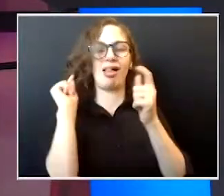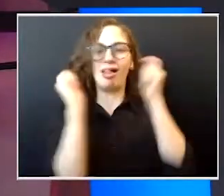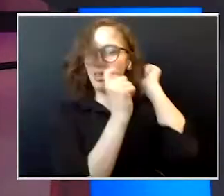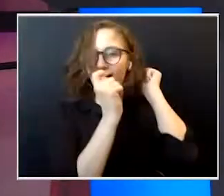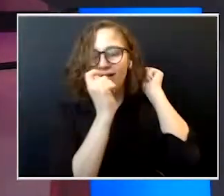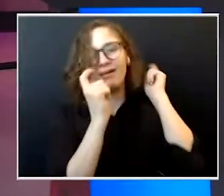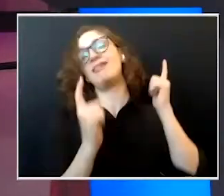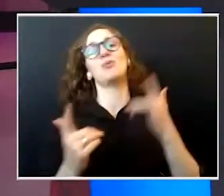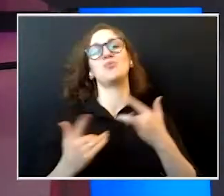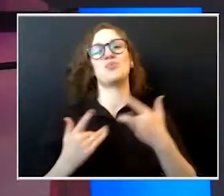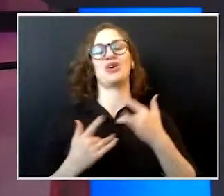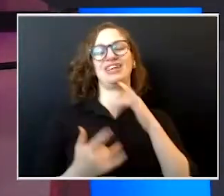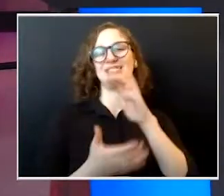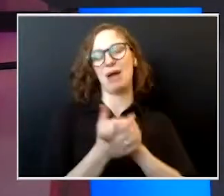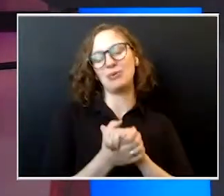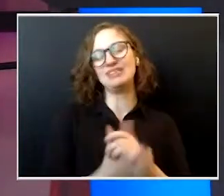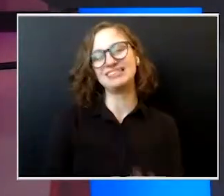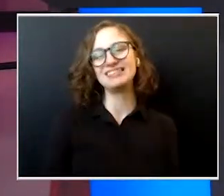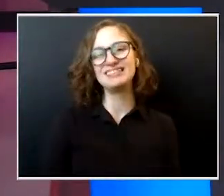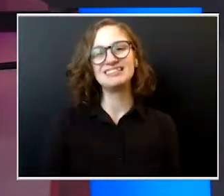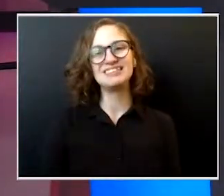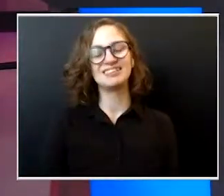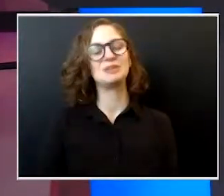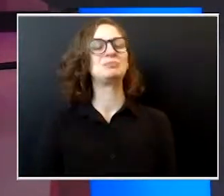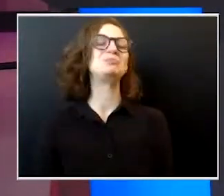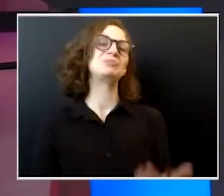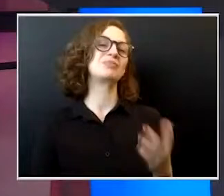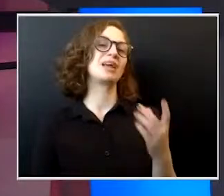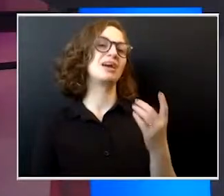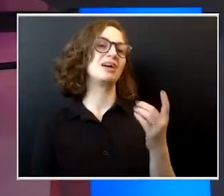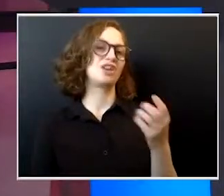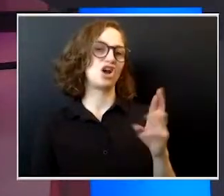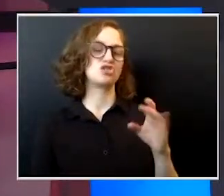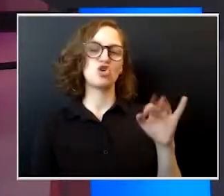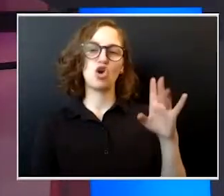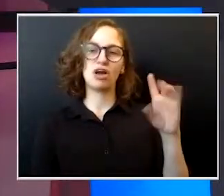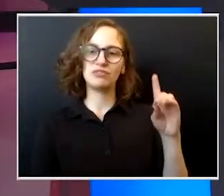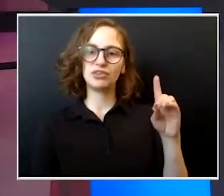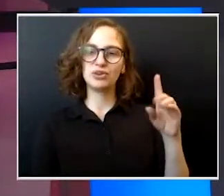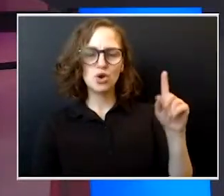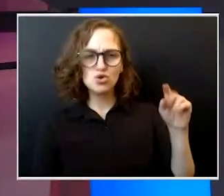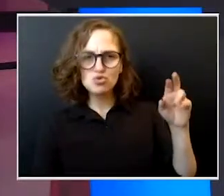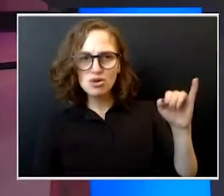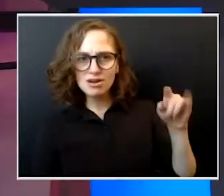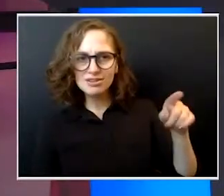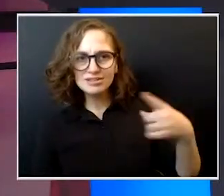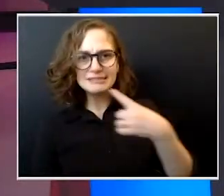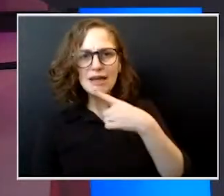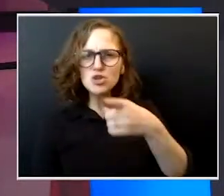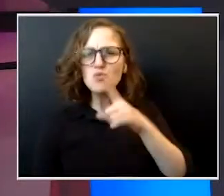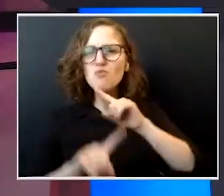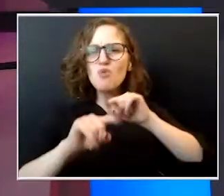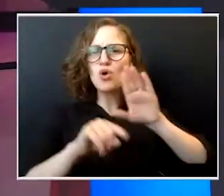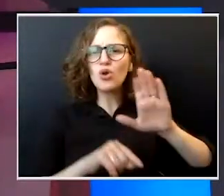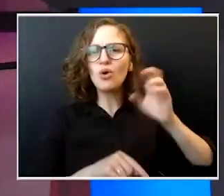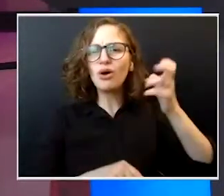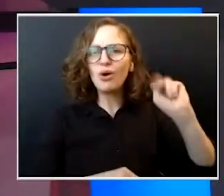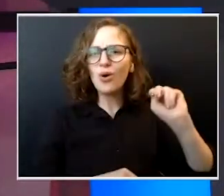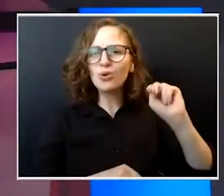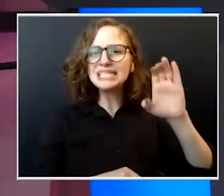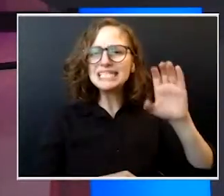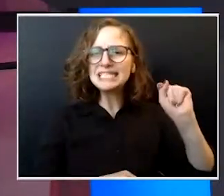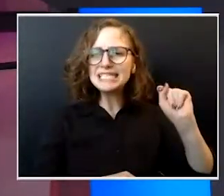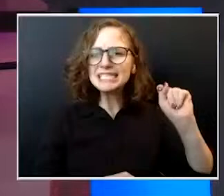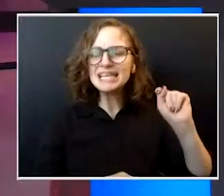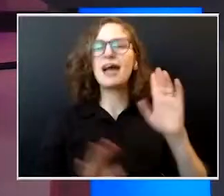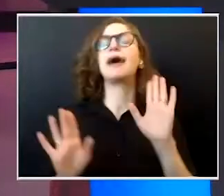time. Dr. Crawford, Tori said something. You were ordering your own CT scans? Well, I think that's a little extreme. I would say I